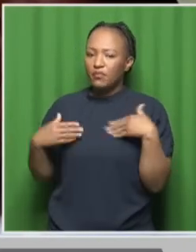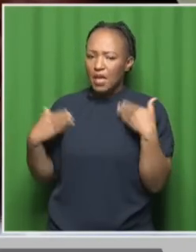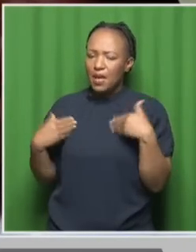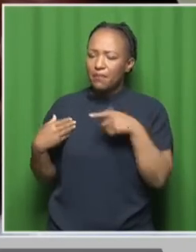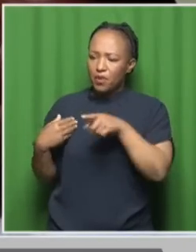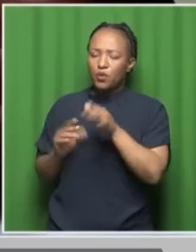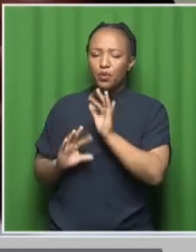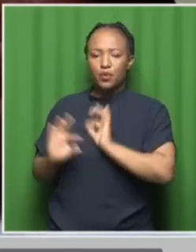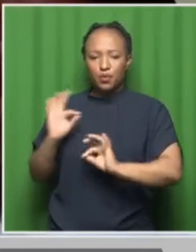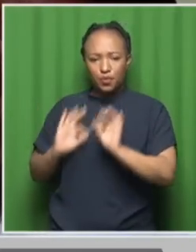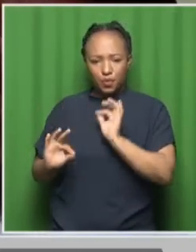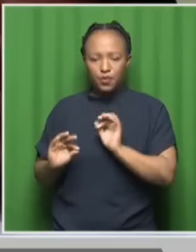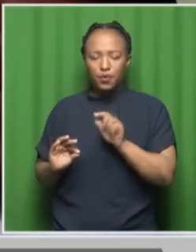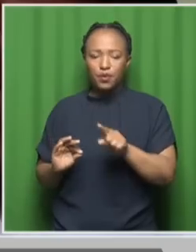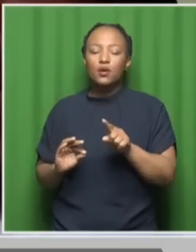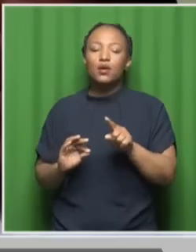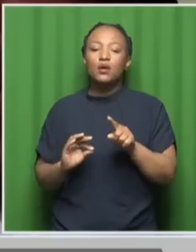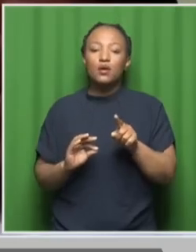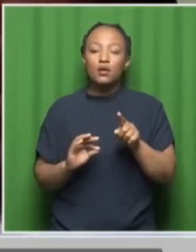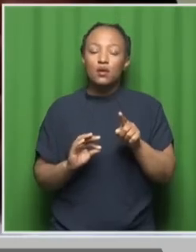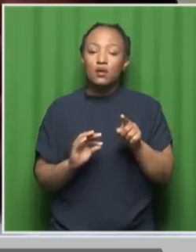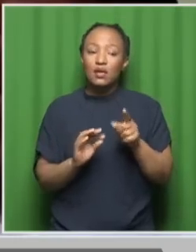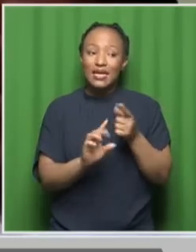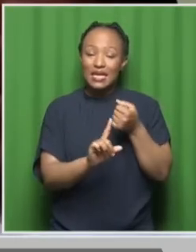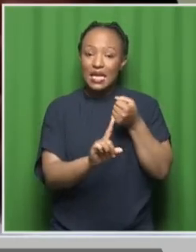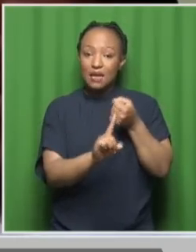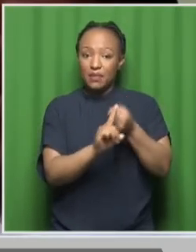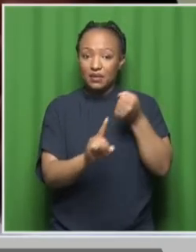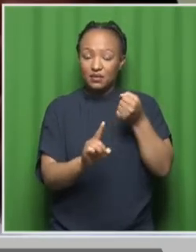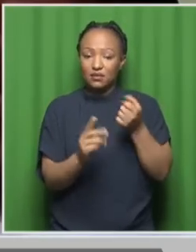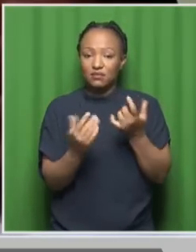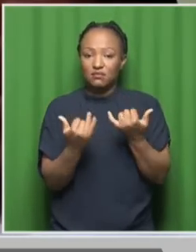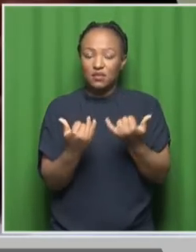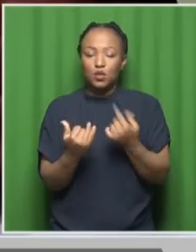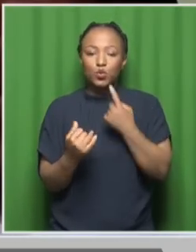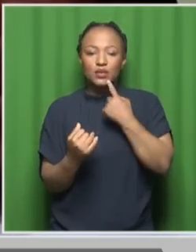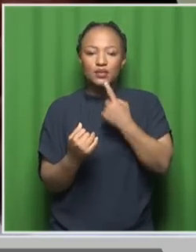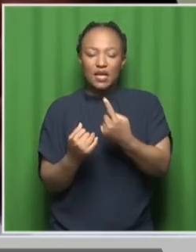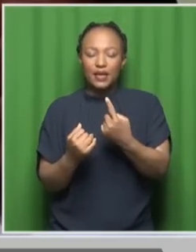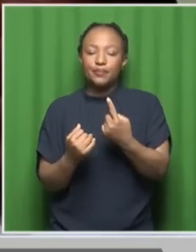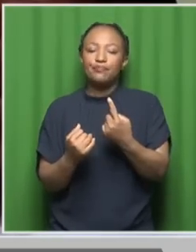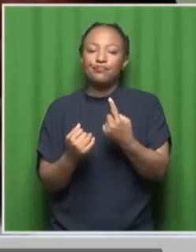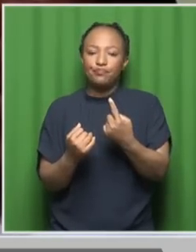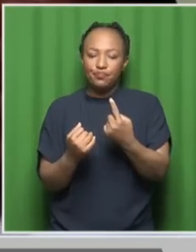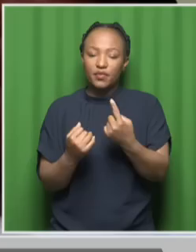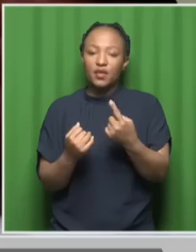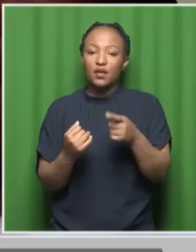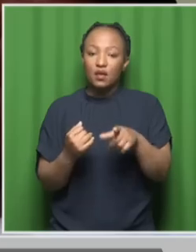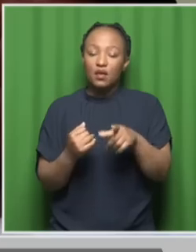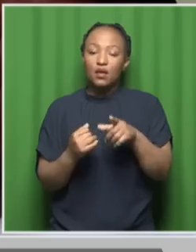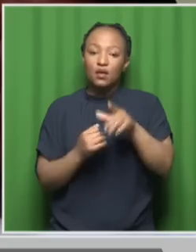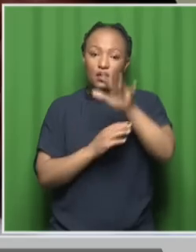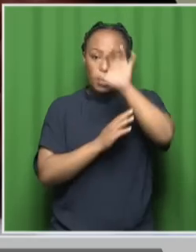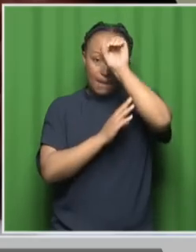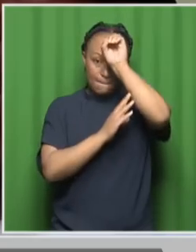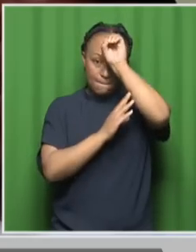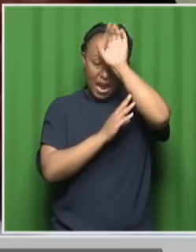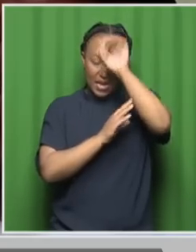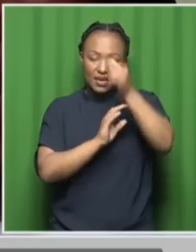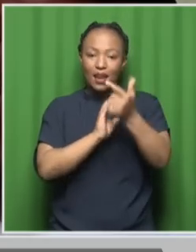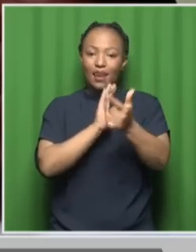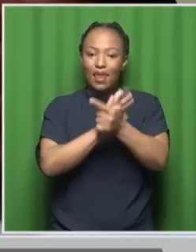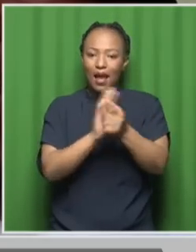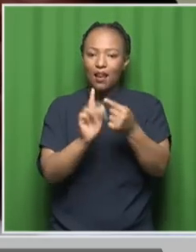implications here, where there is, of course, talk of shutting down on illegal mining, which speaks to